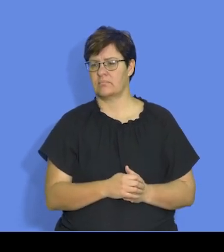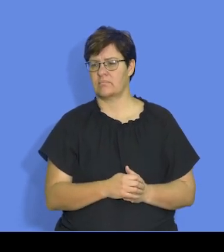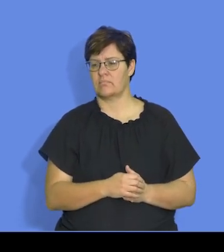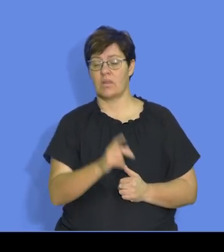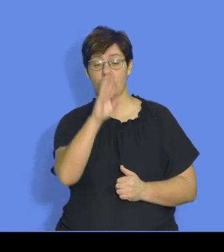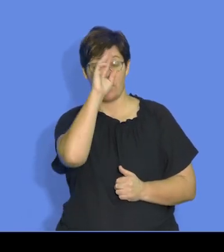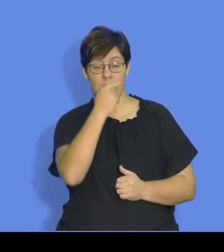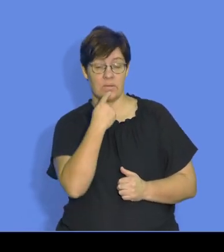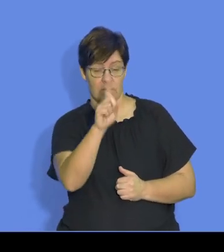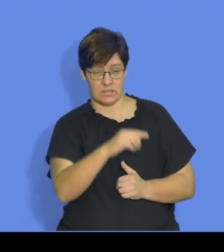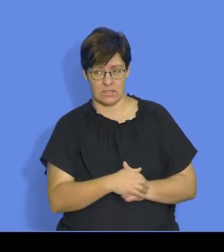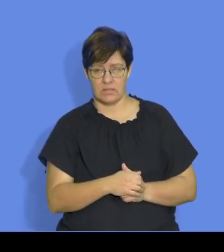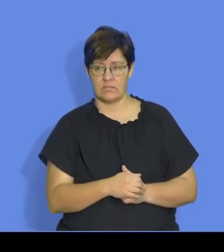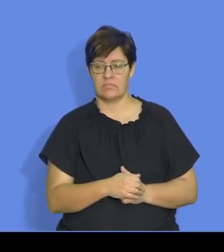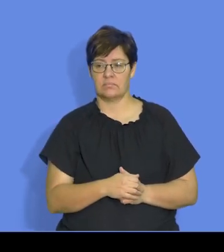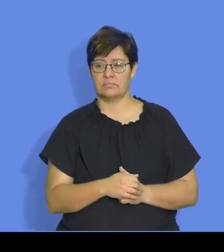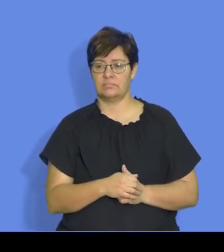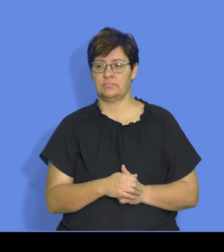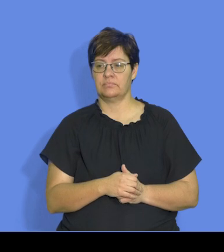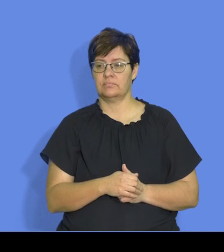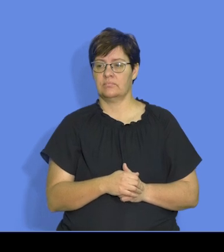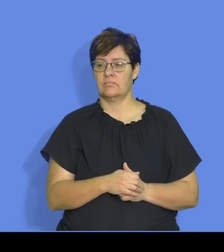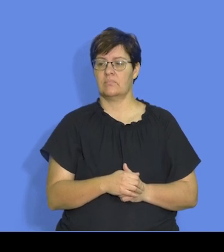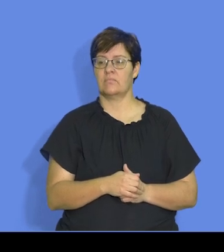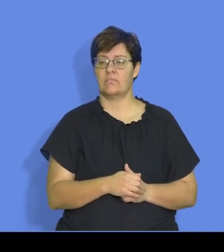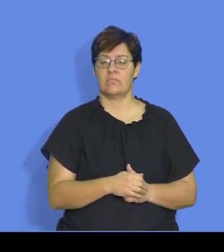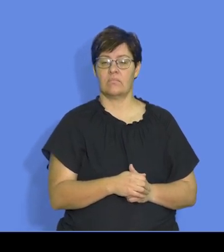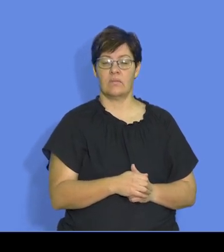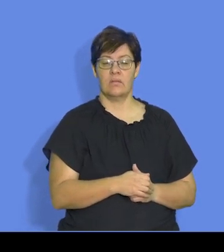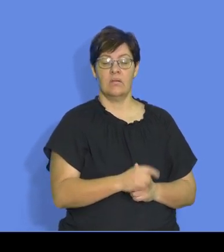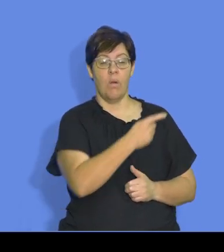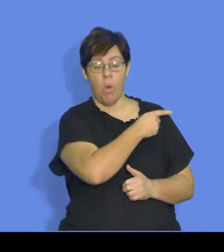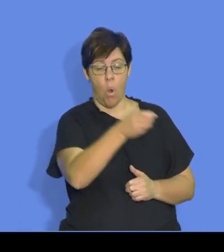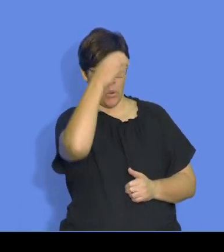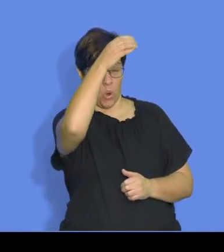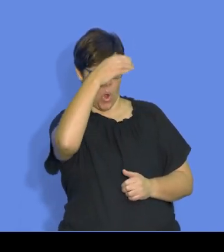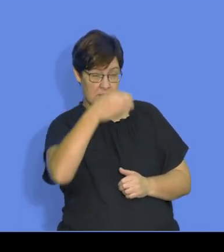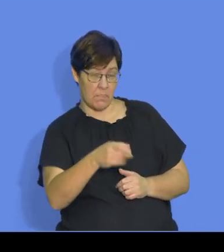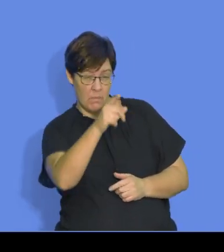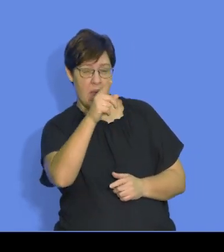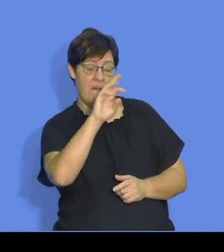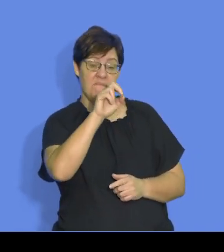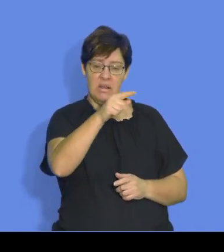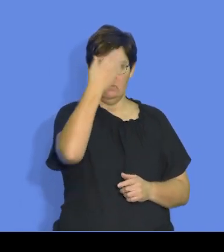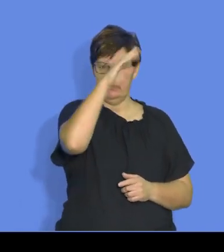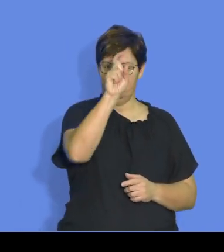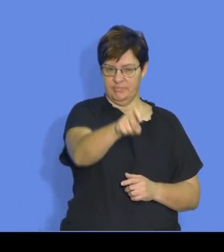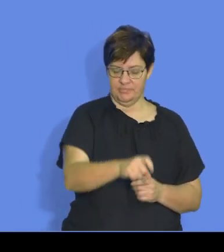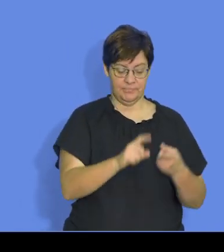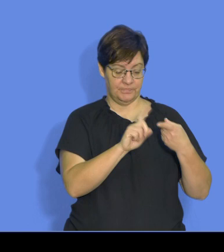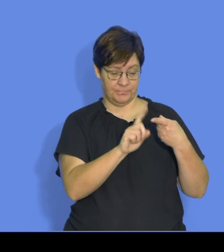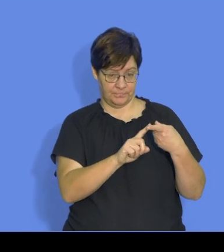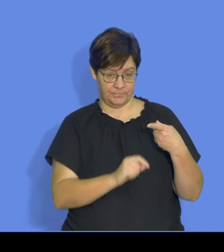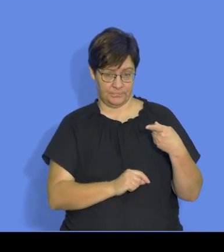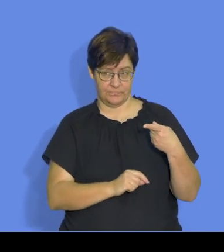Remember what we said? We said that in terms of all the concepts that you need to know about VAT, number one,